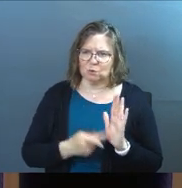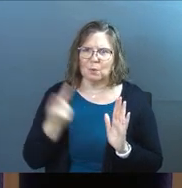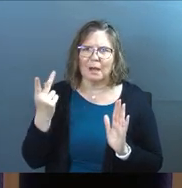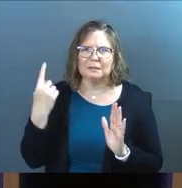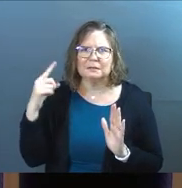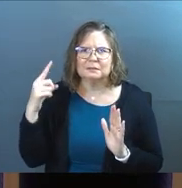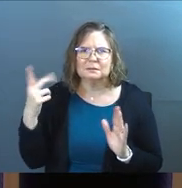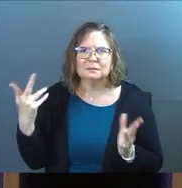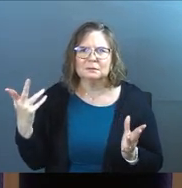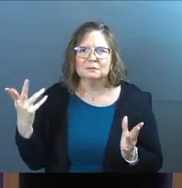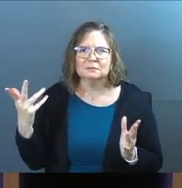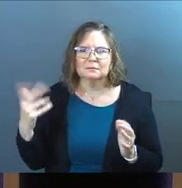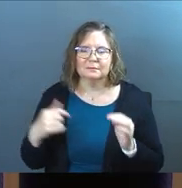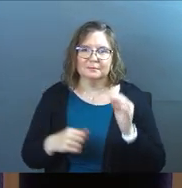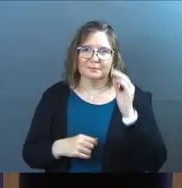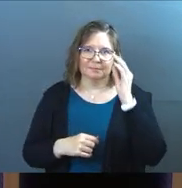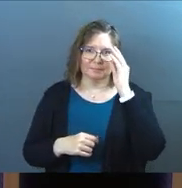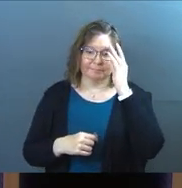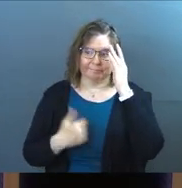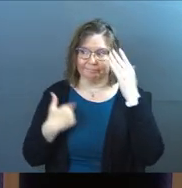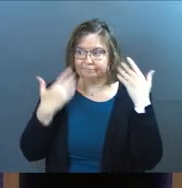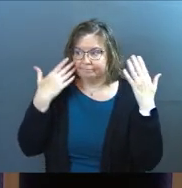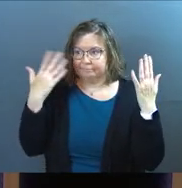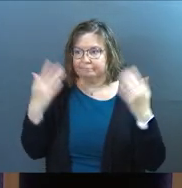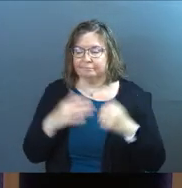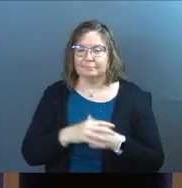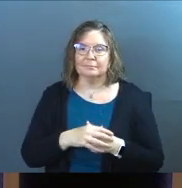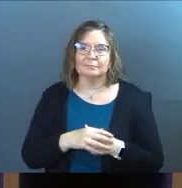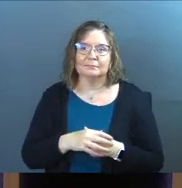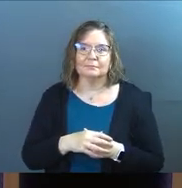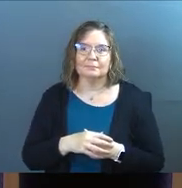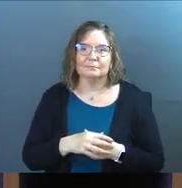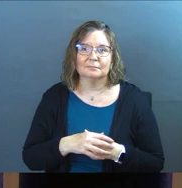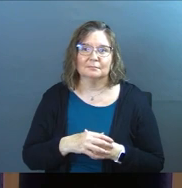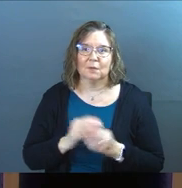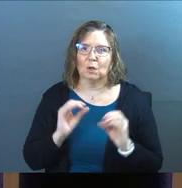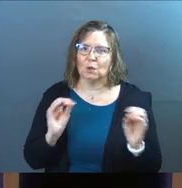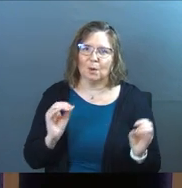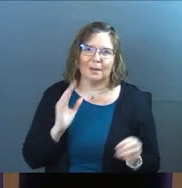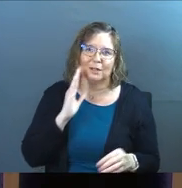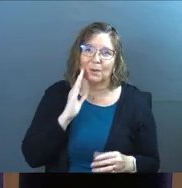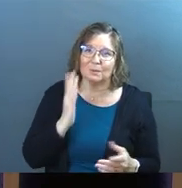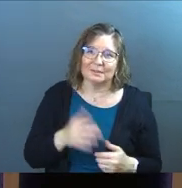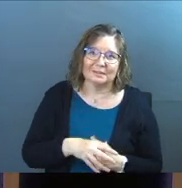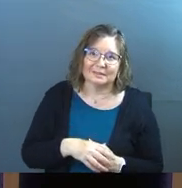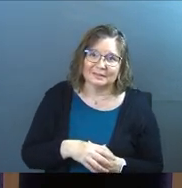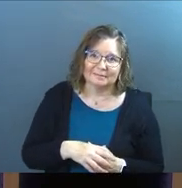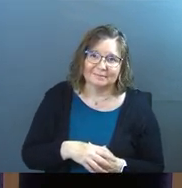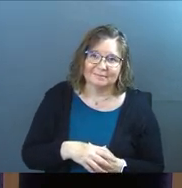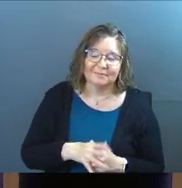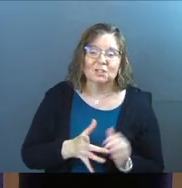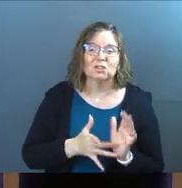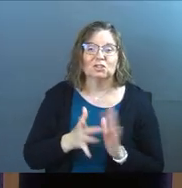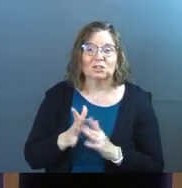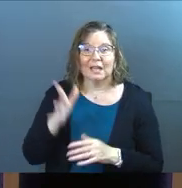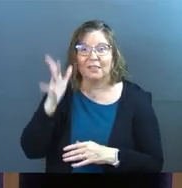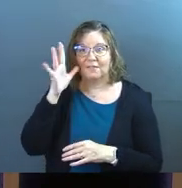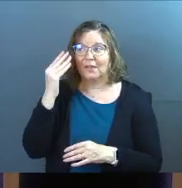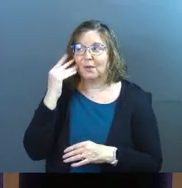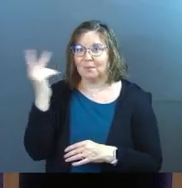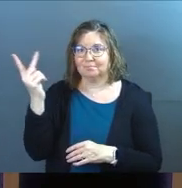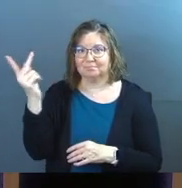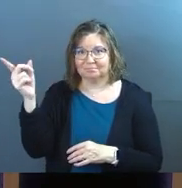it twice? I don't know. Nobody knows. Jesus and the Father